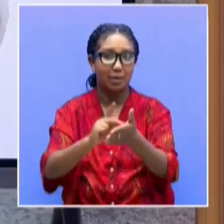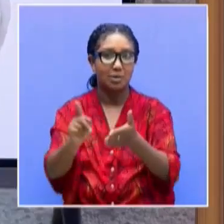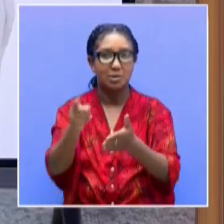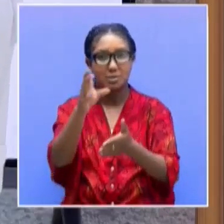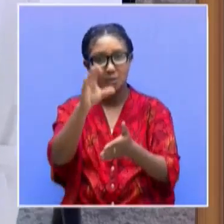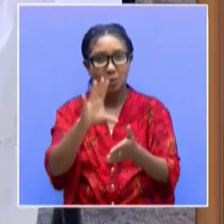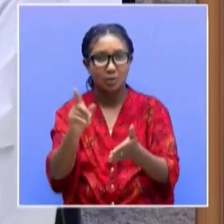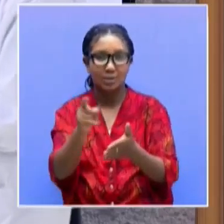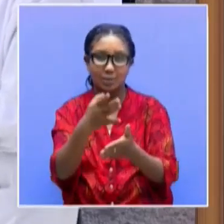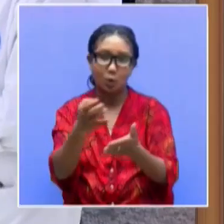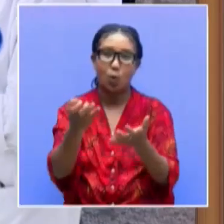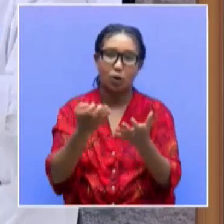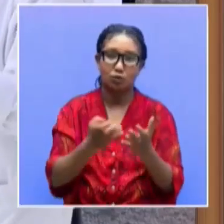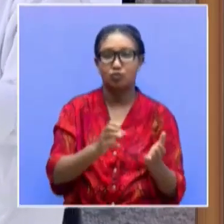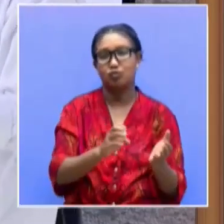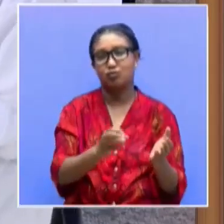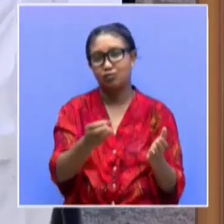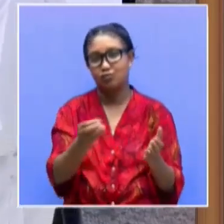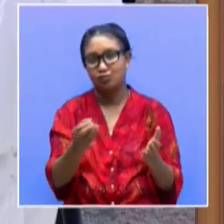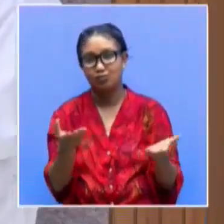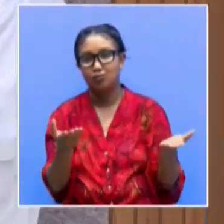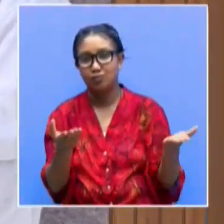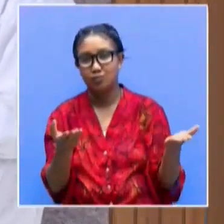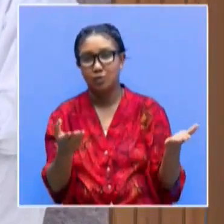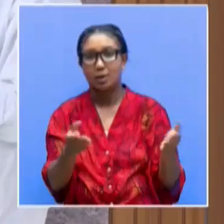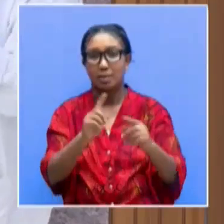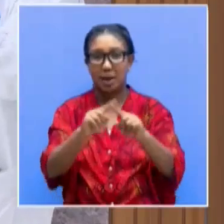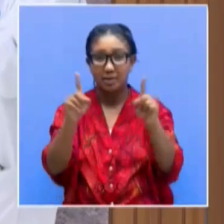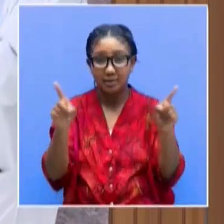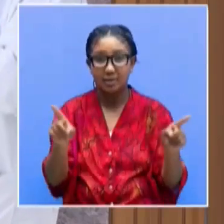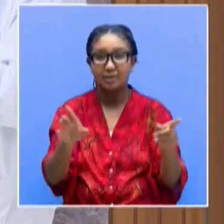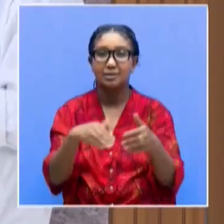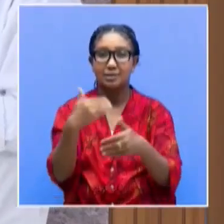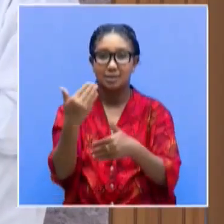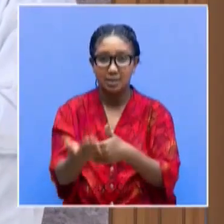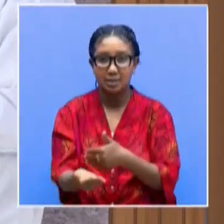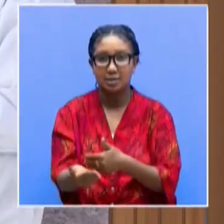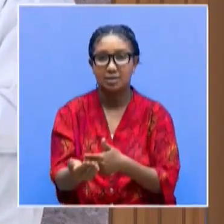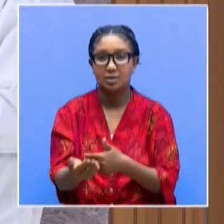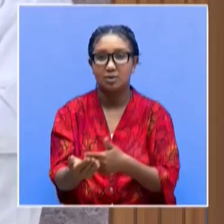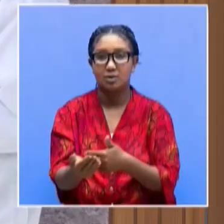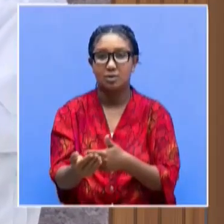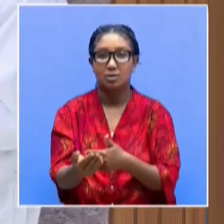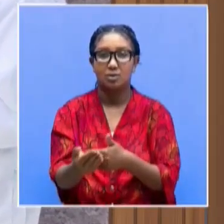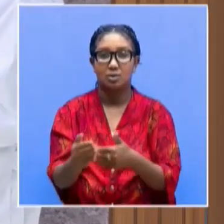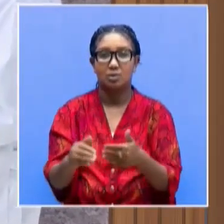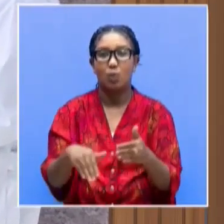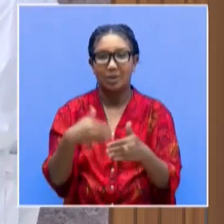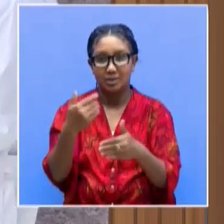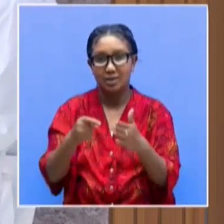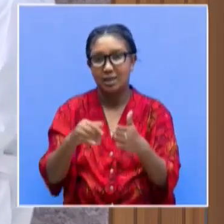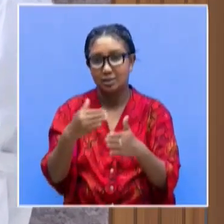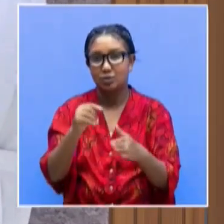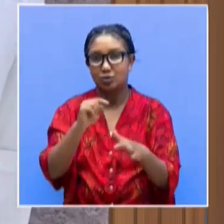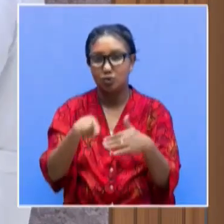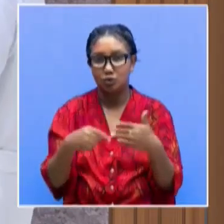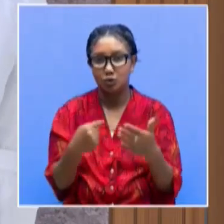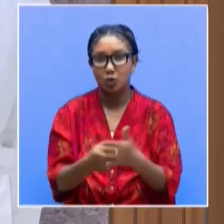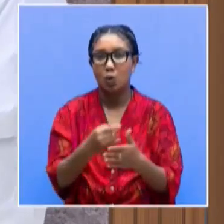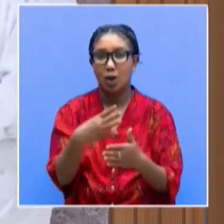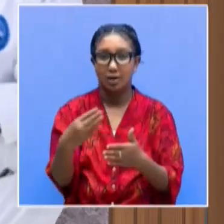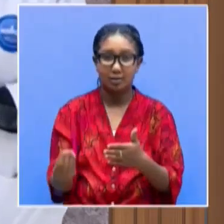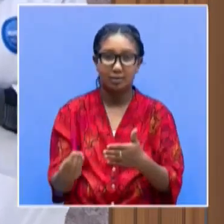or something wanted or did or happened, but then what happened or what next, so,